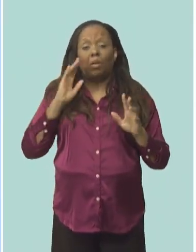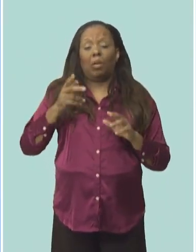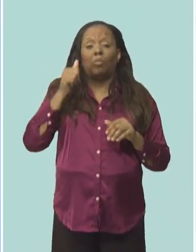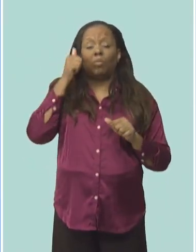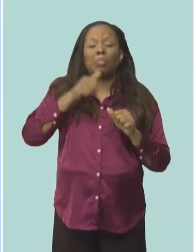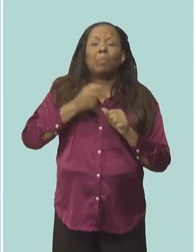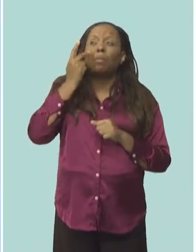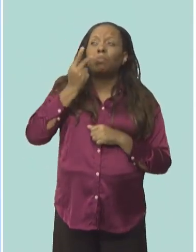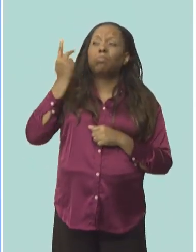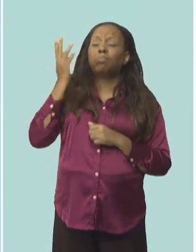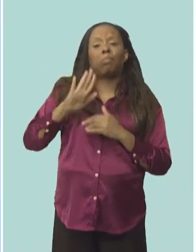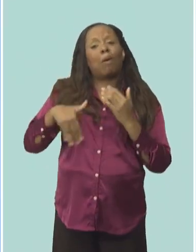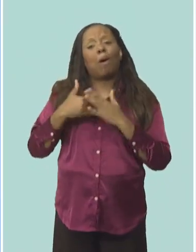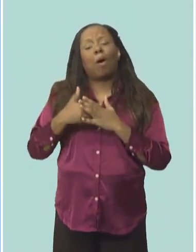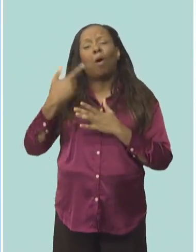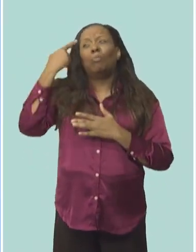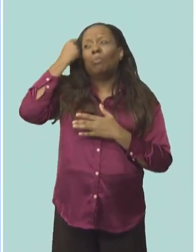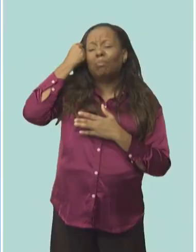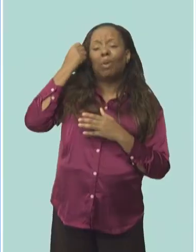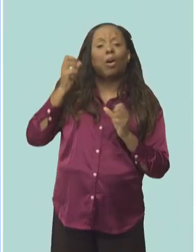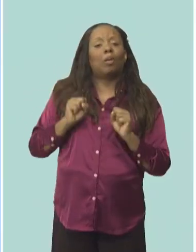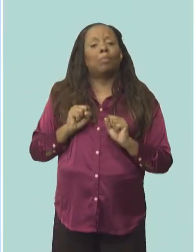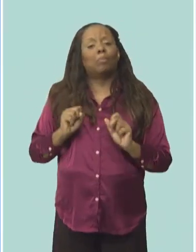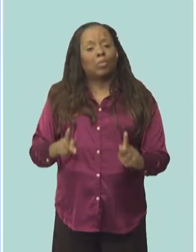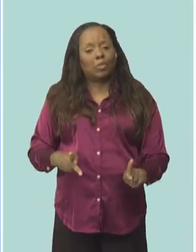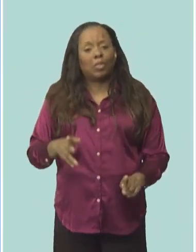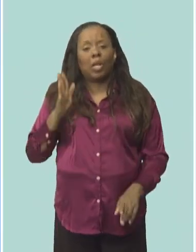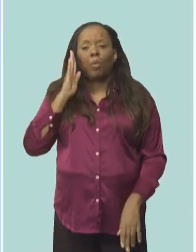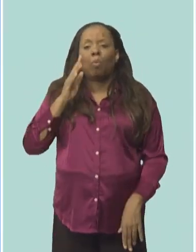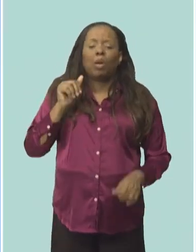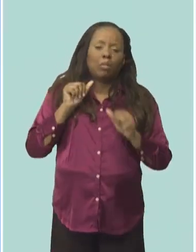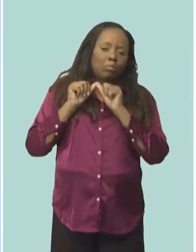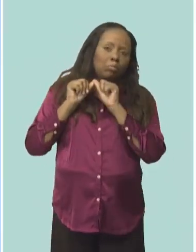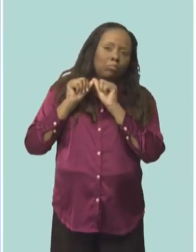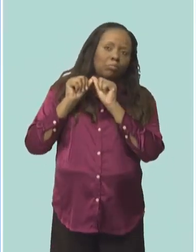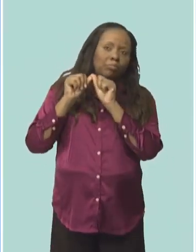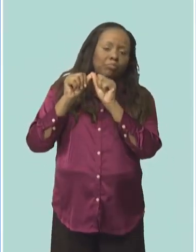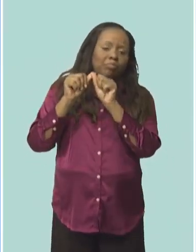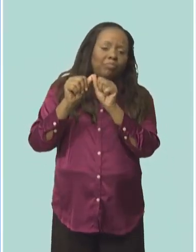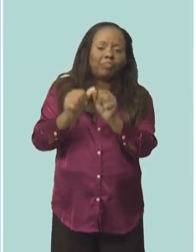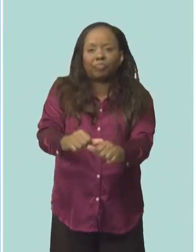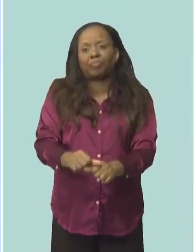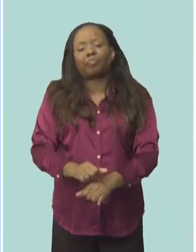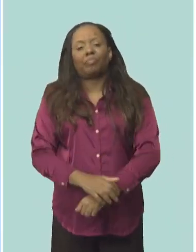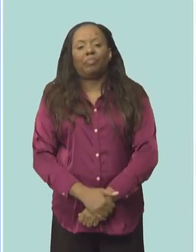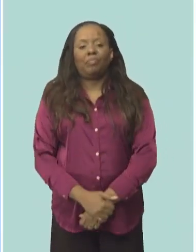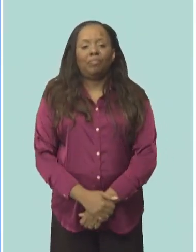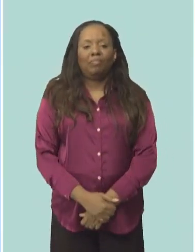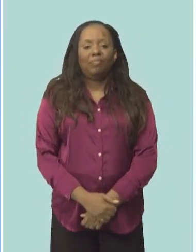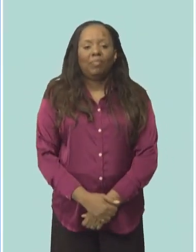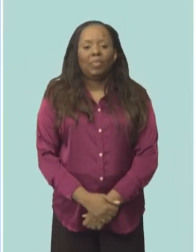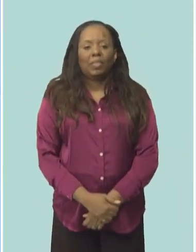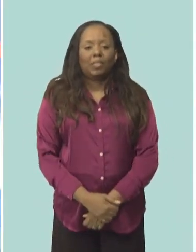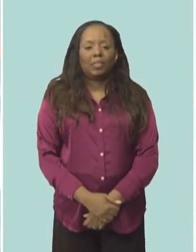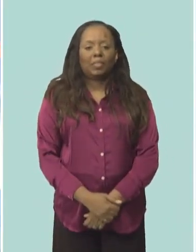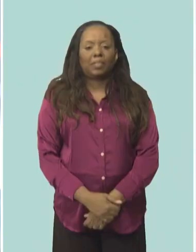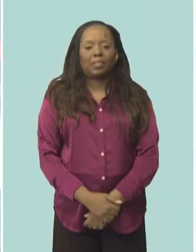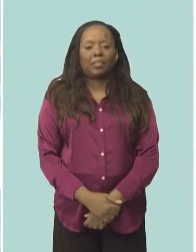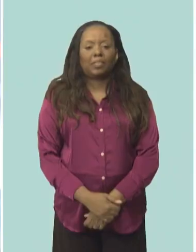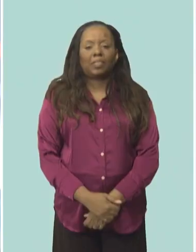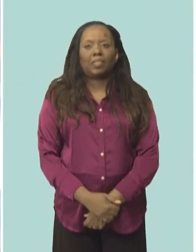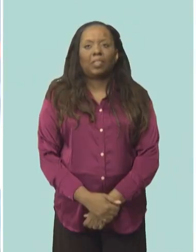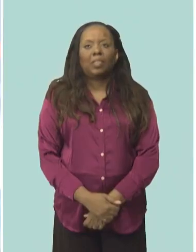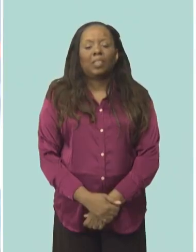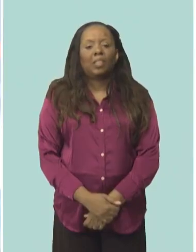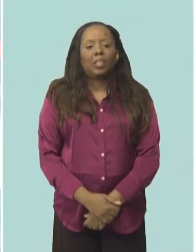and opportunities created will last well beyond the festival. Deanza Roberts, CBC News.